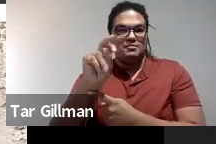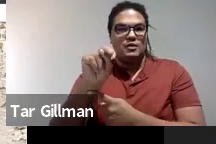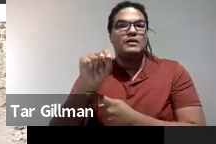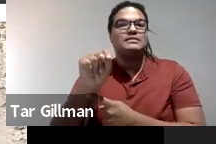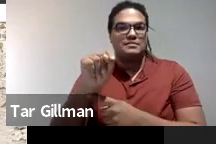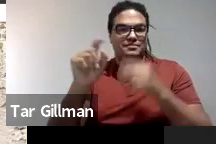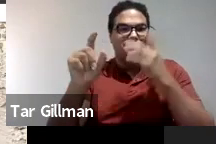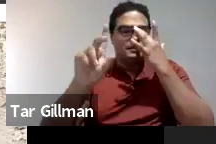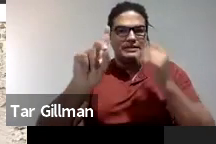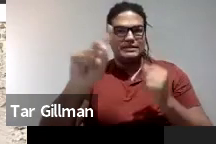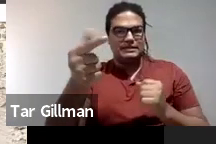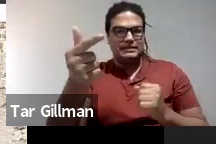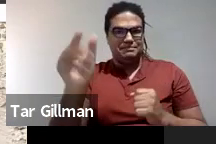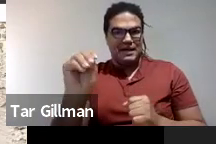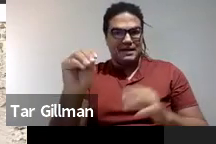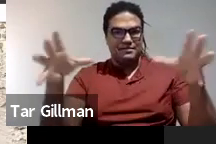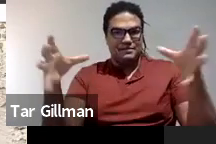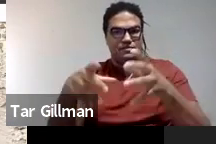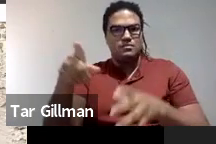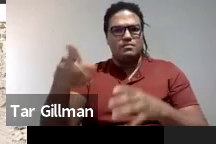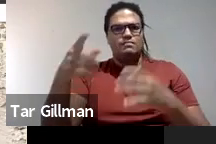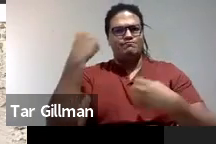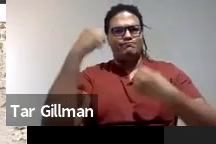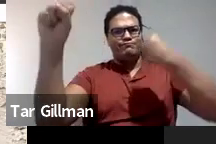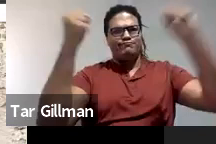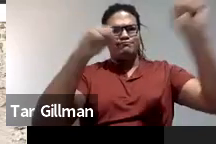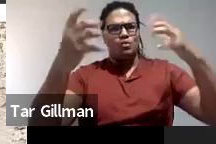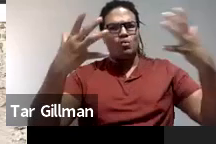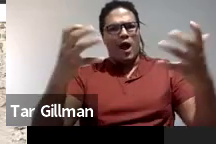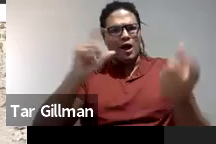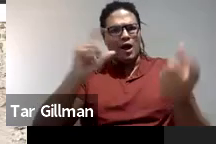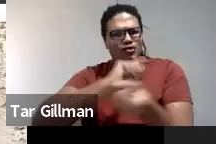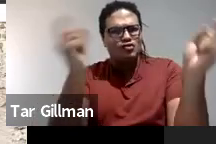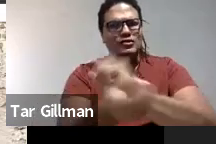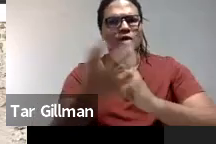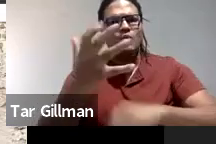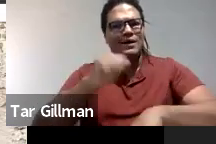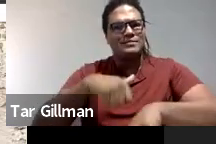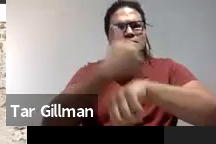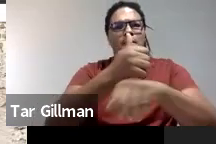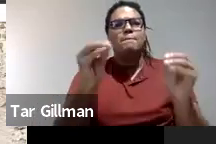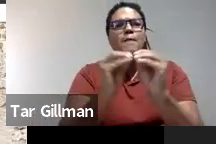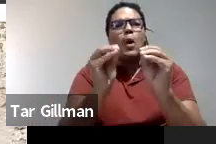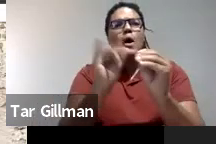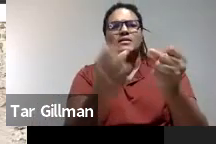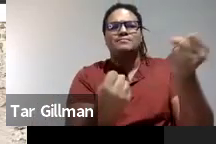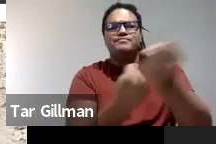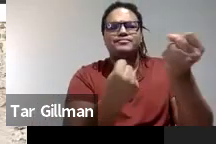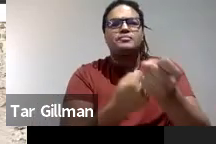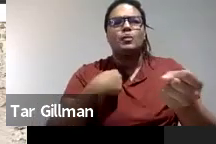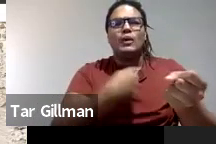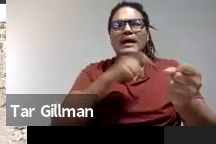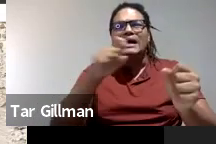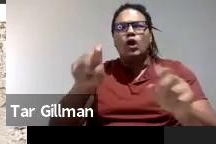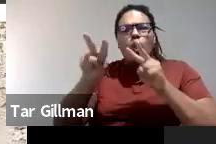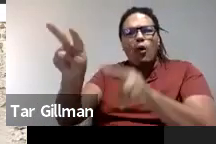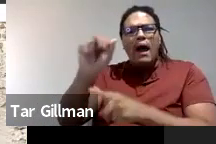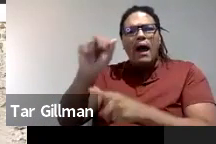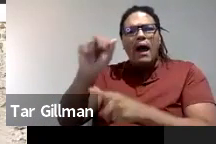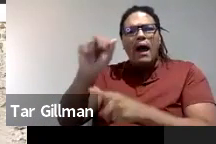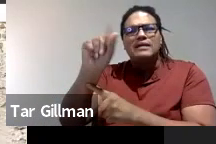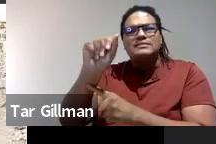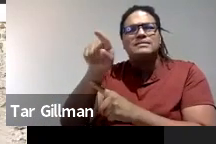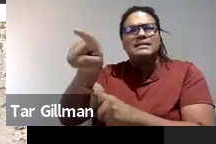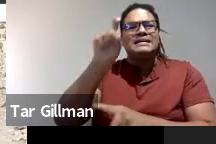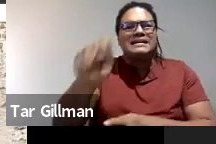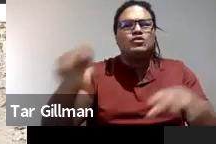Now, fast forward to the Deaf Grassroots Movement, DGM. There was a lot of protests and a lot